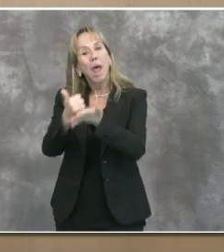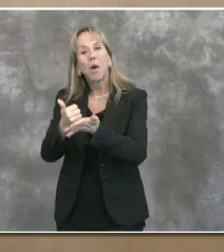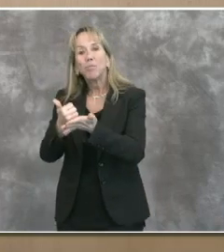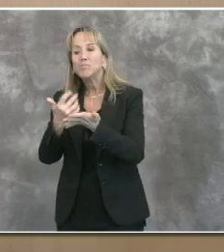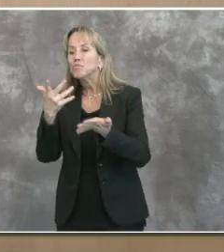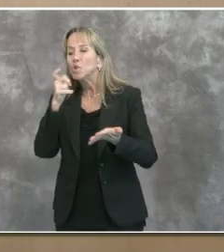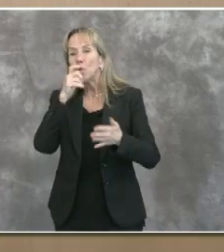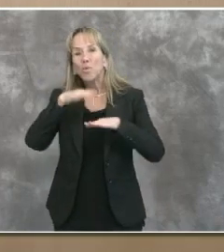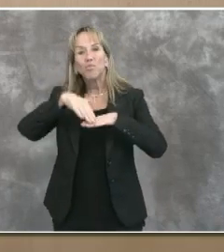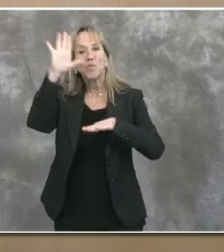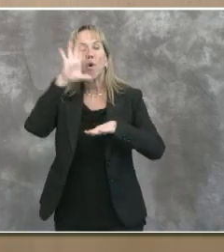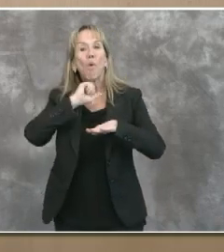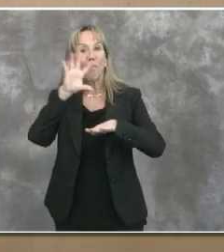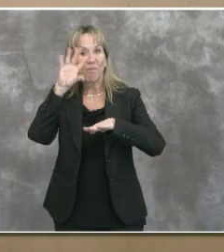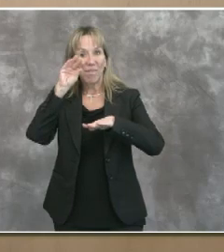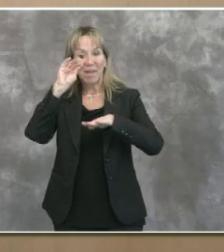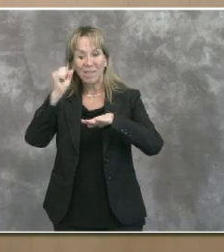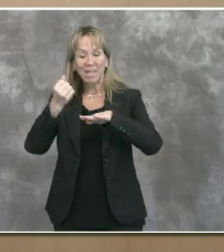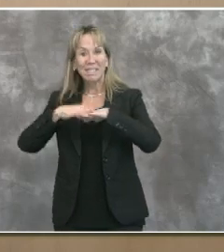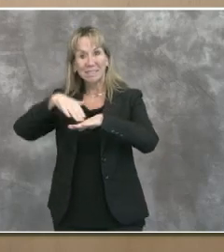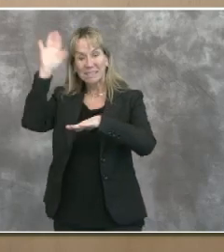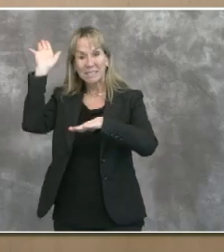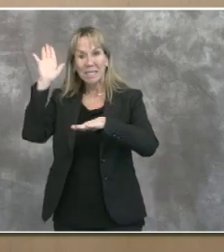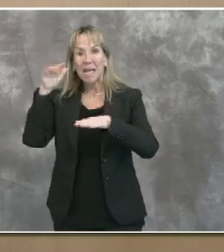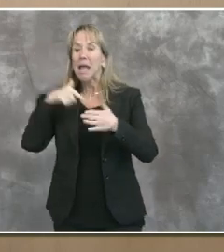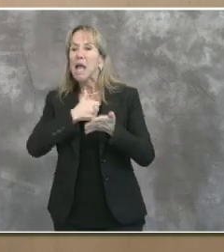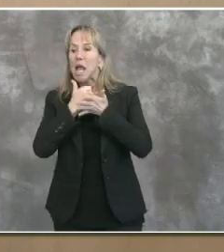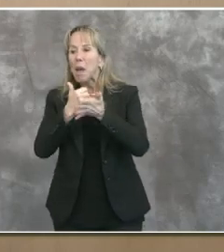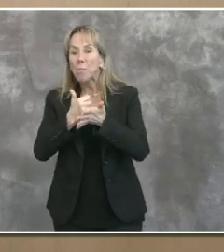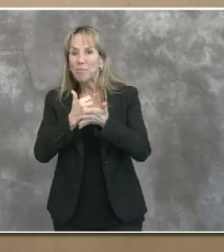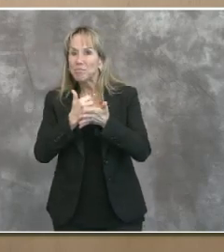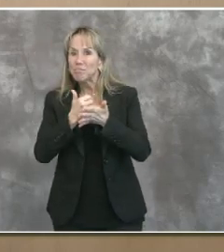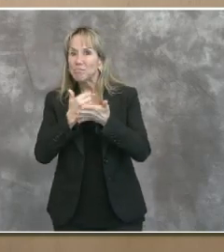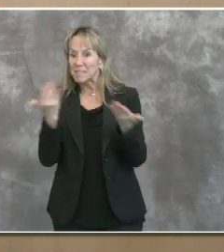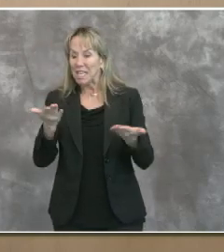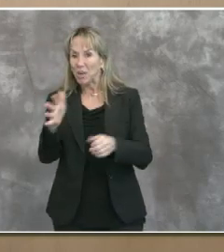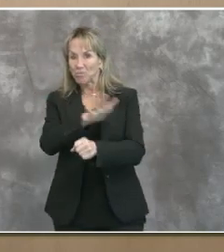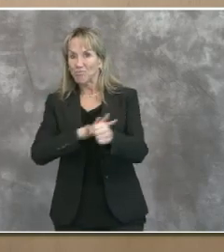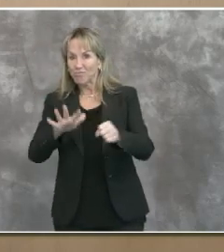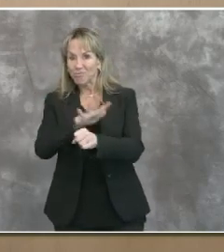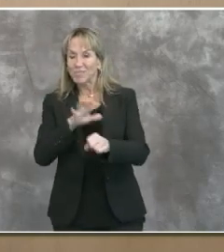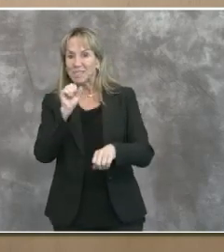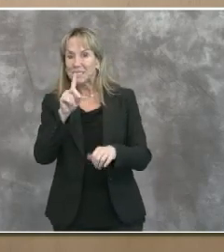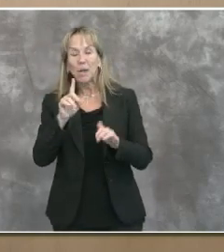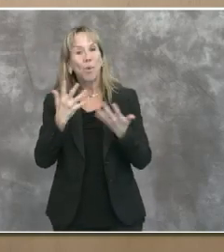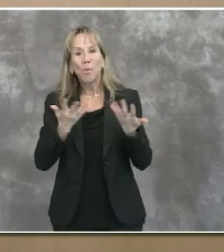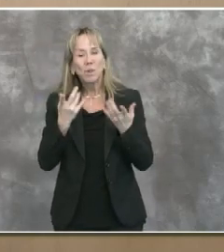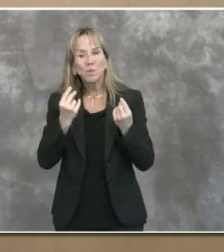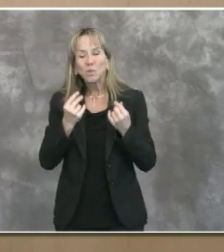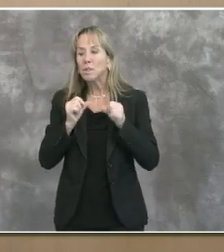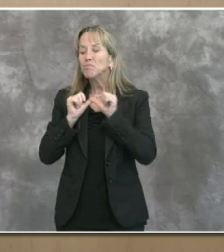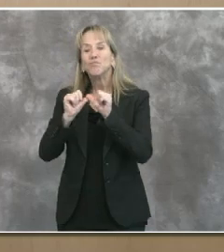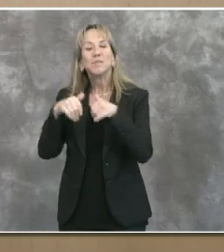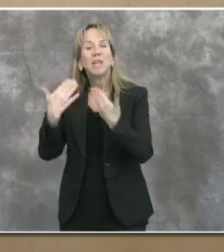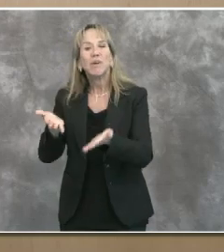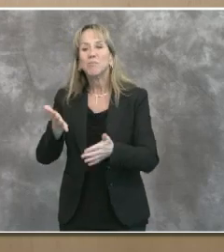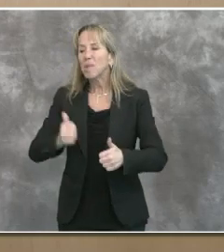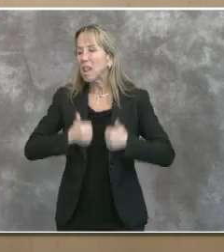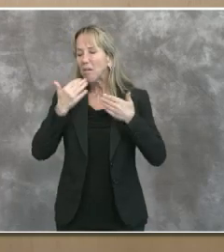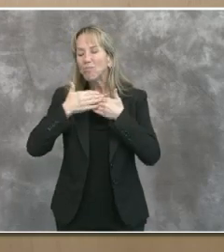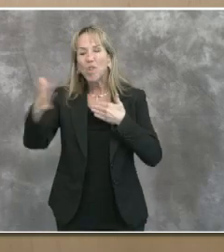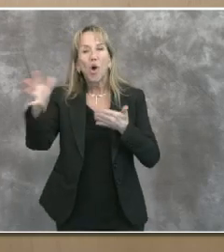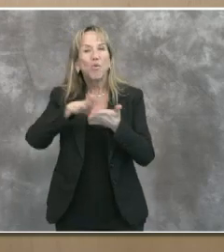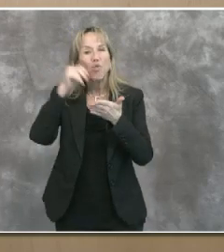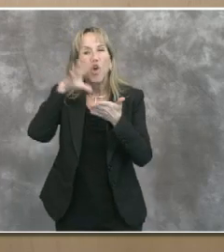of adults 50 years of age and older in our region by providing lifelong learning, physical